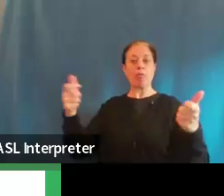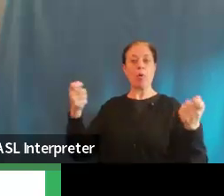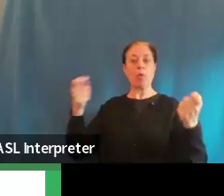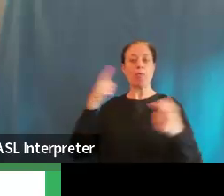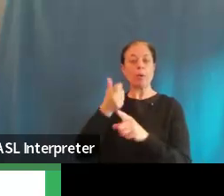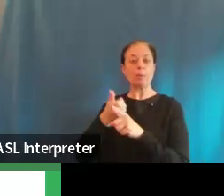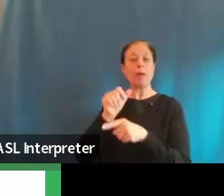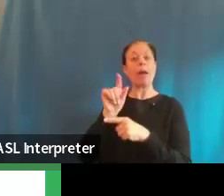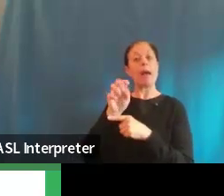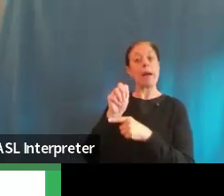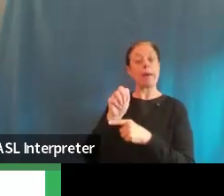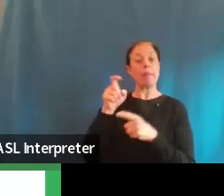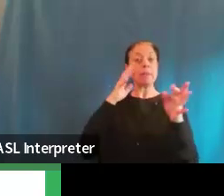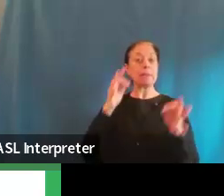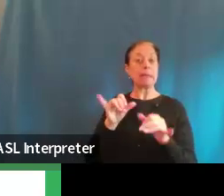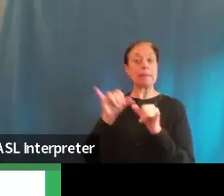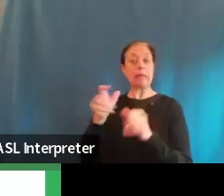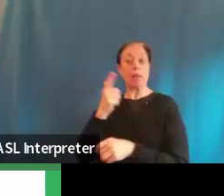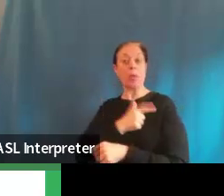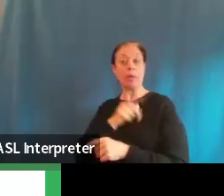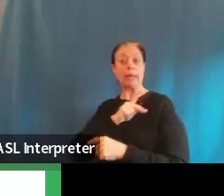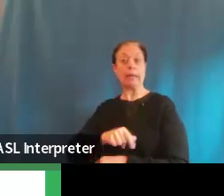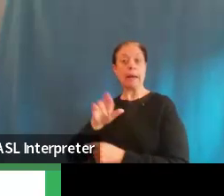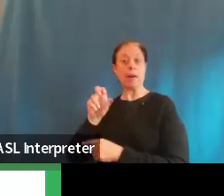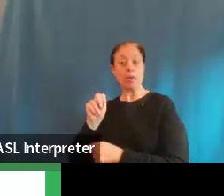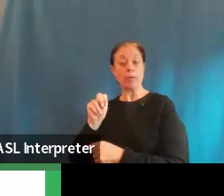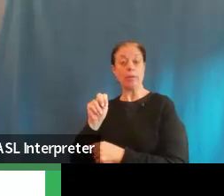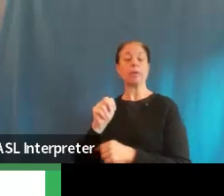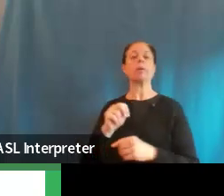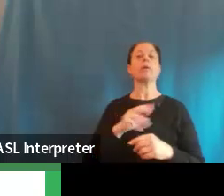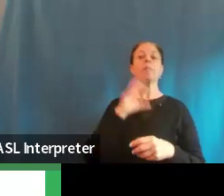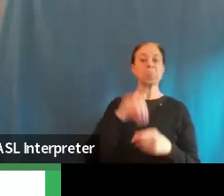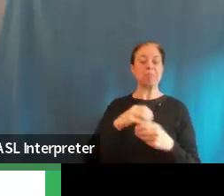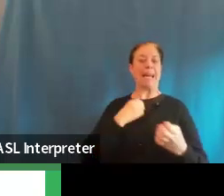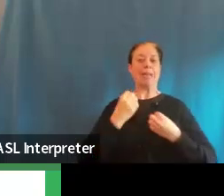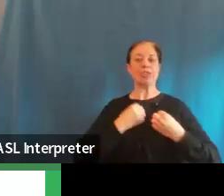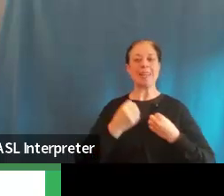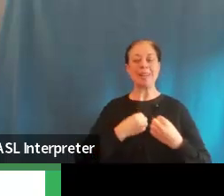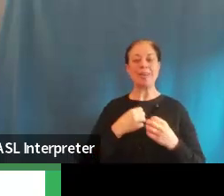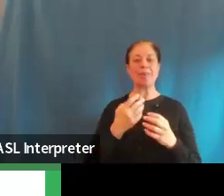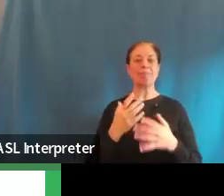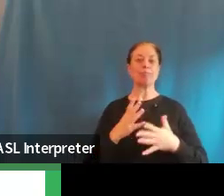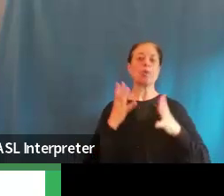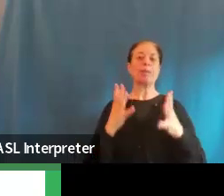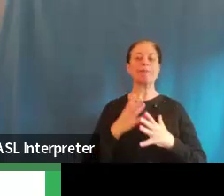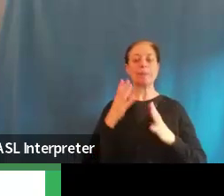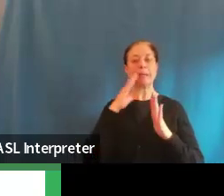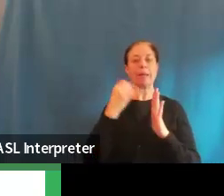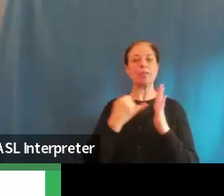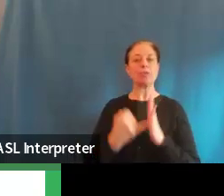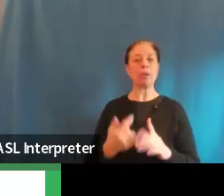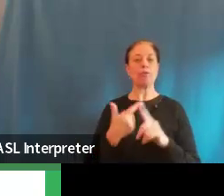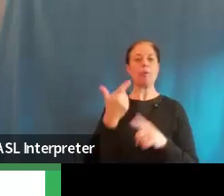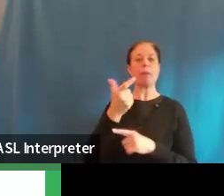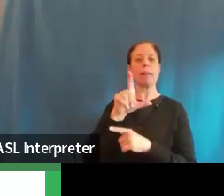and his friends must decide whether to stay loyal to King Aaron. Paired with the energetic and graceful illustrations from Disney animating veteran